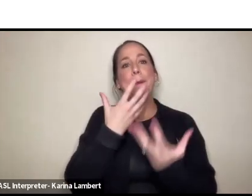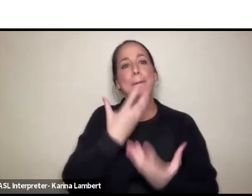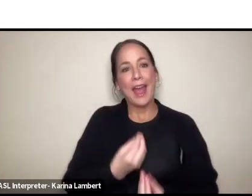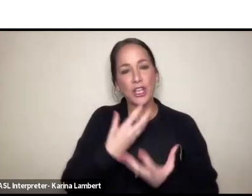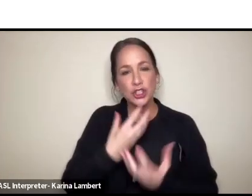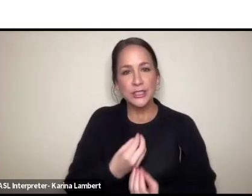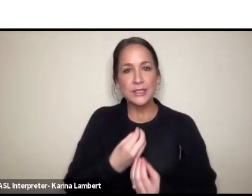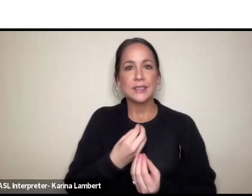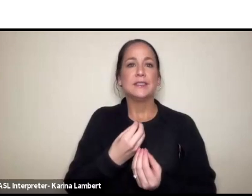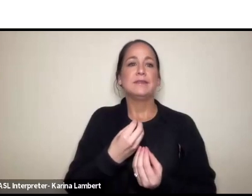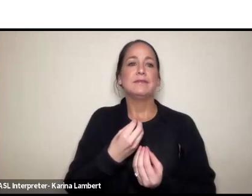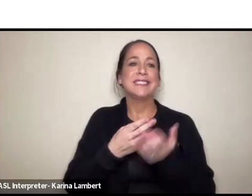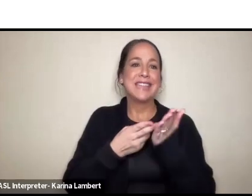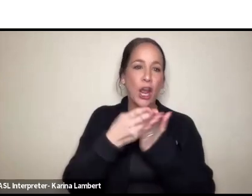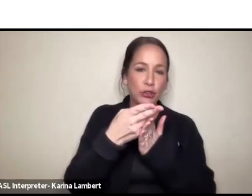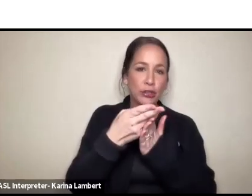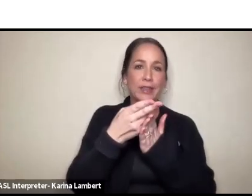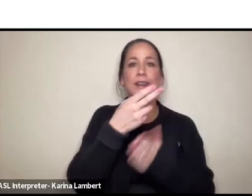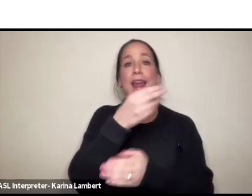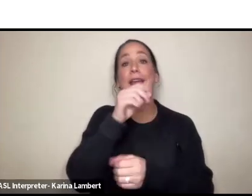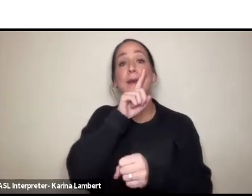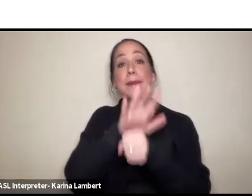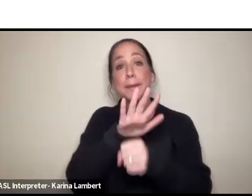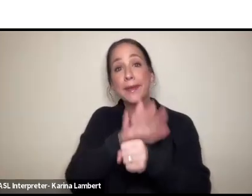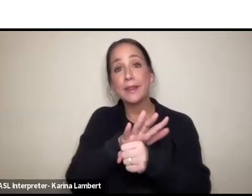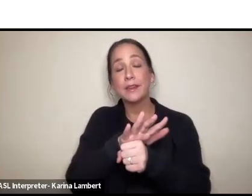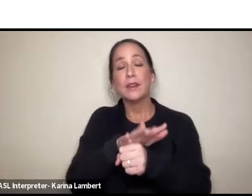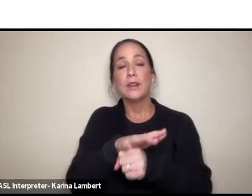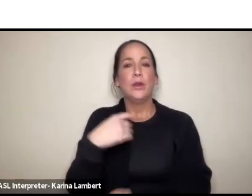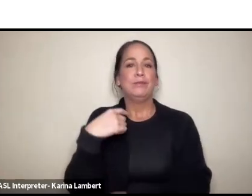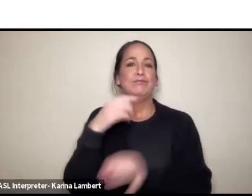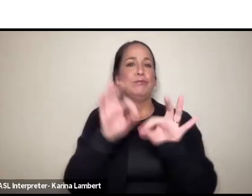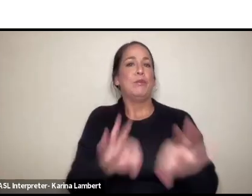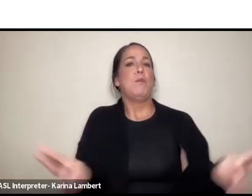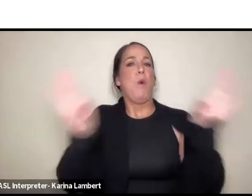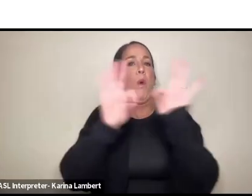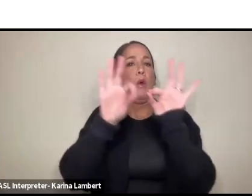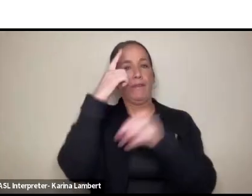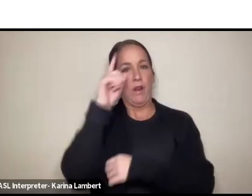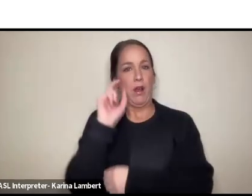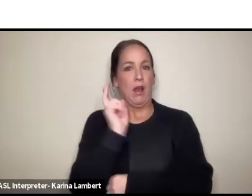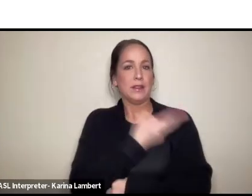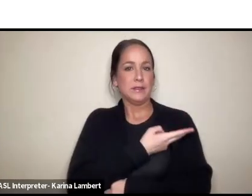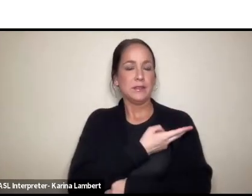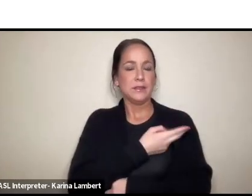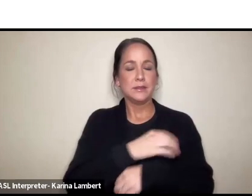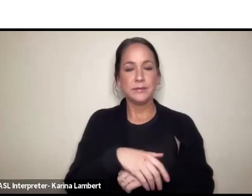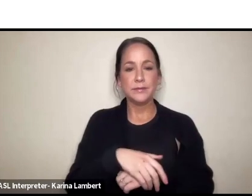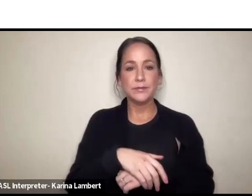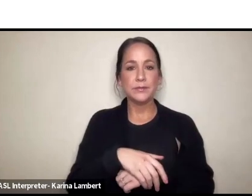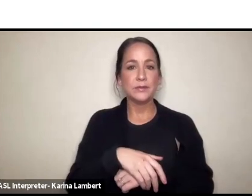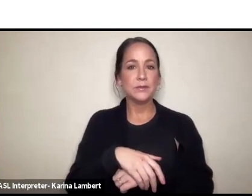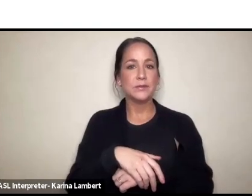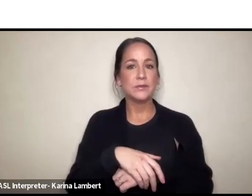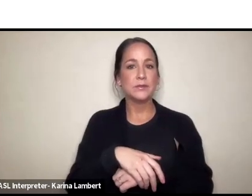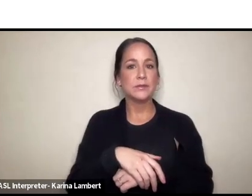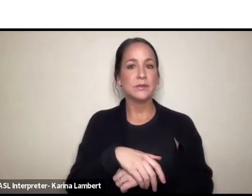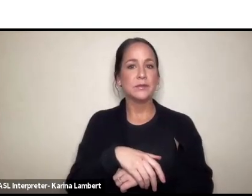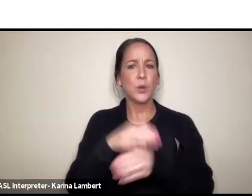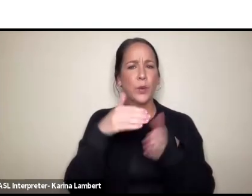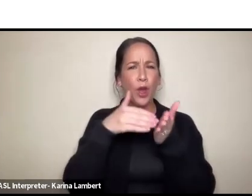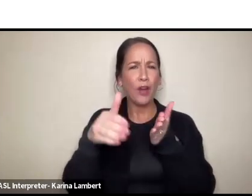commitment. Those are really important for us. We always hear in the news where oftentimes folks